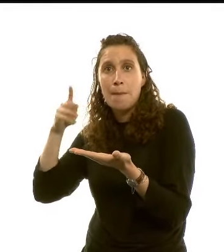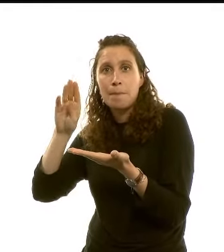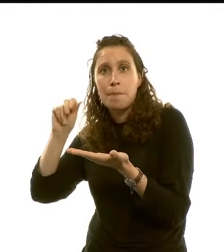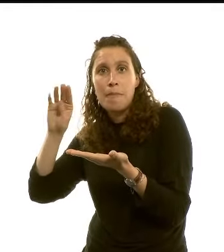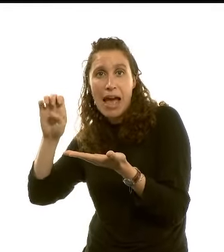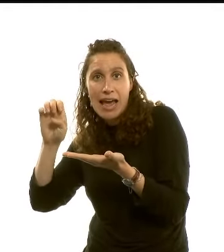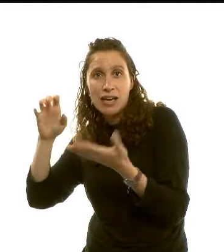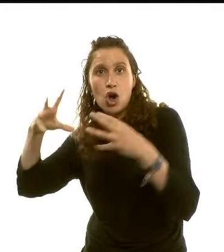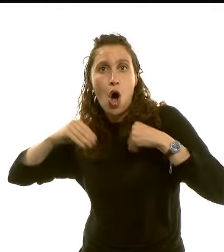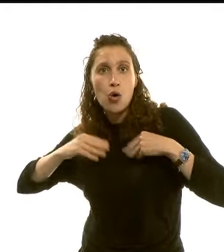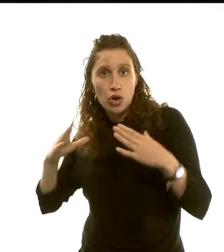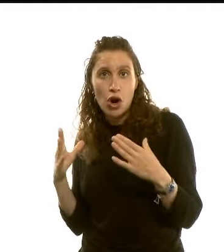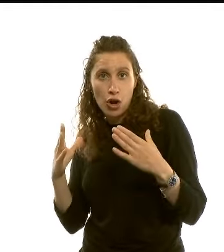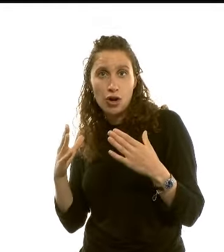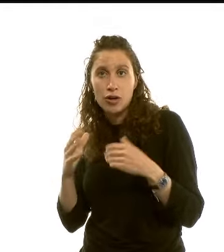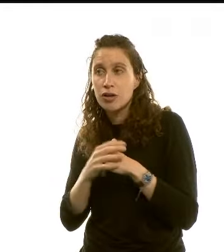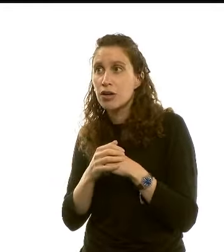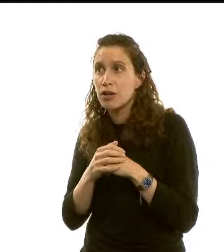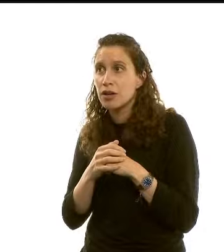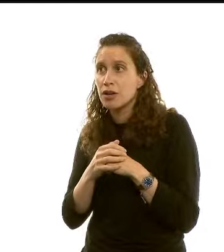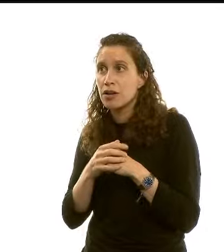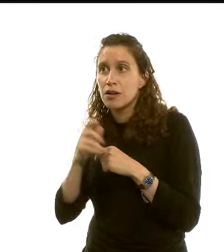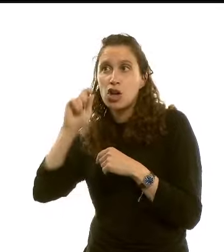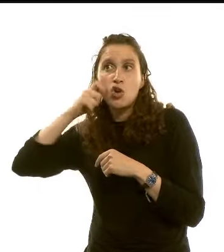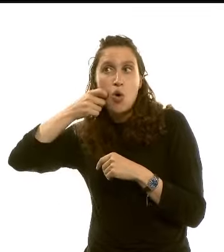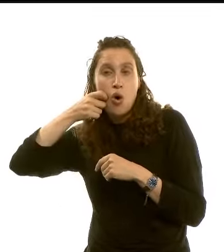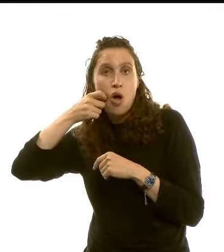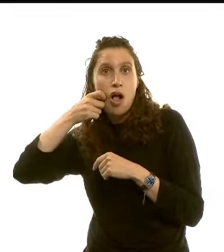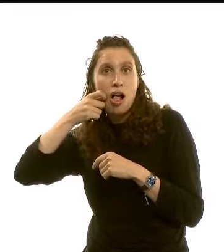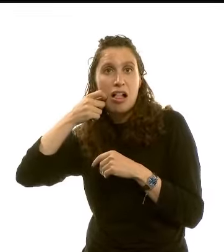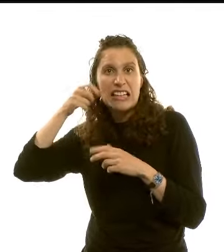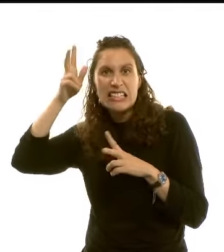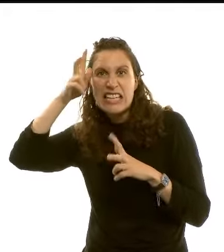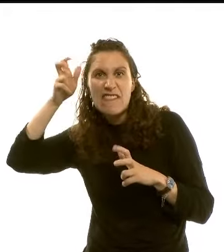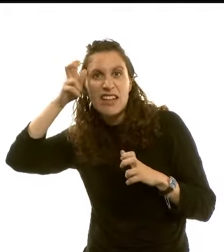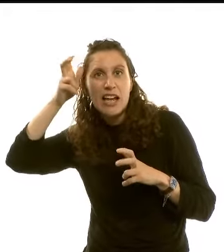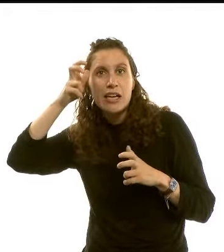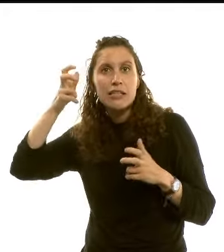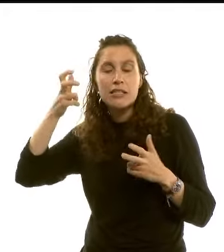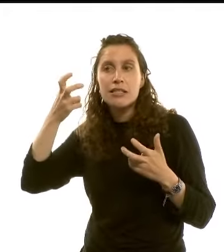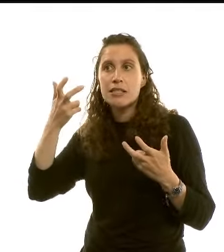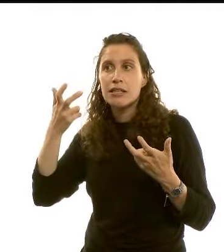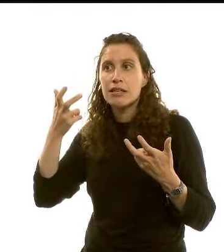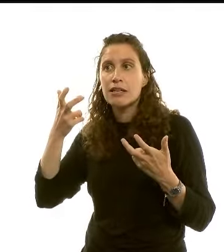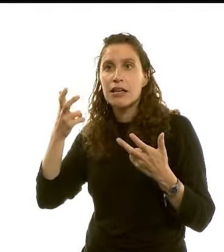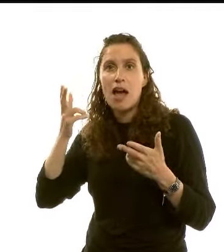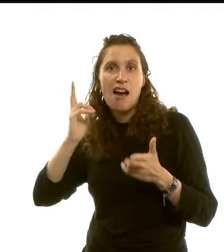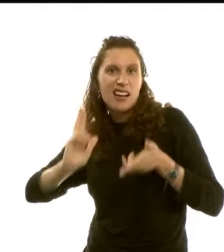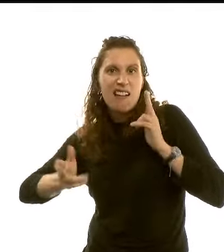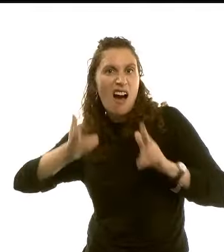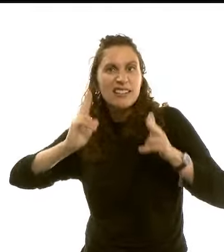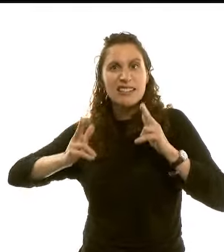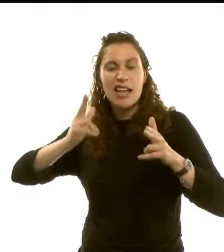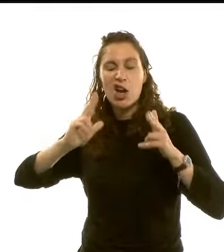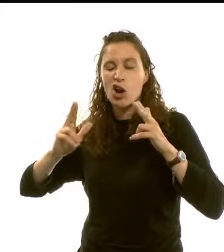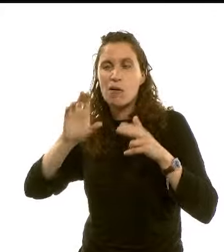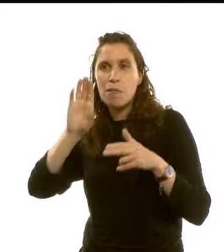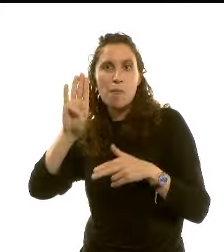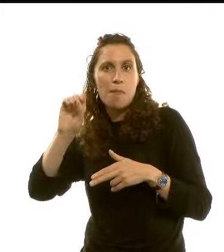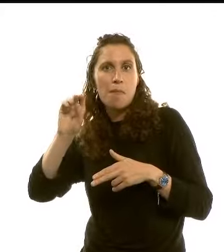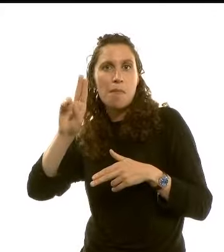of the ship. This guy, he's just a super cool, devious, gunslinger type bounty hunter guy,